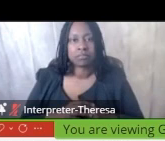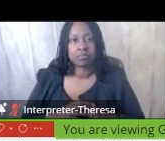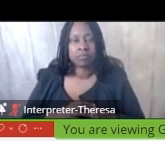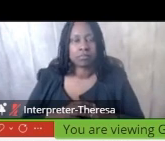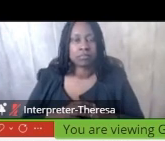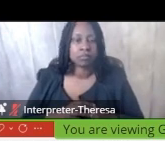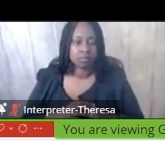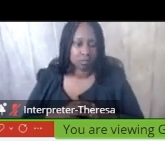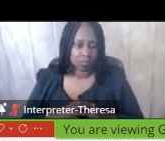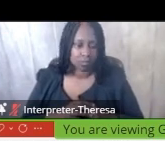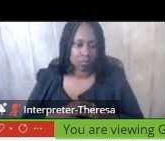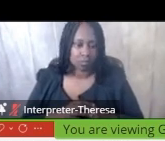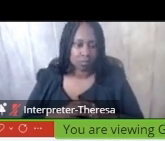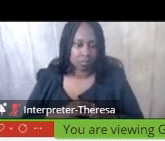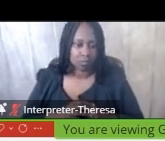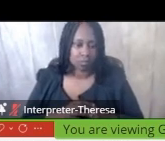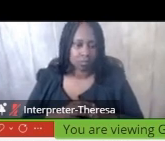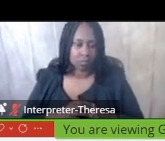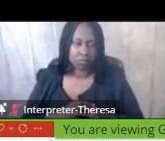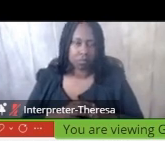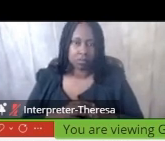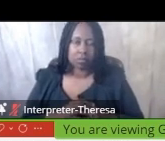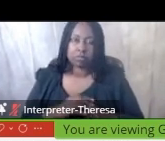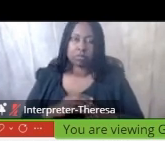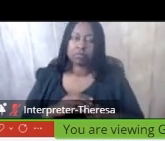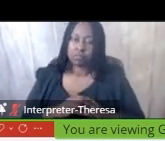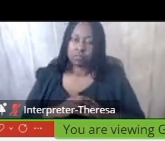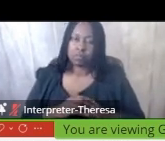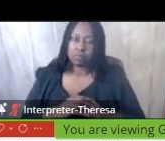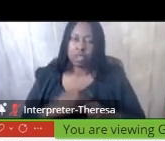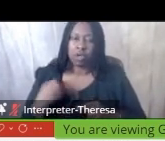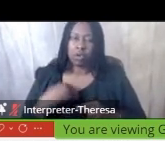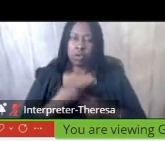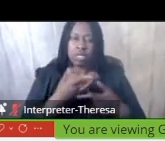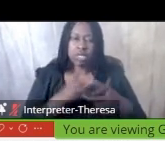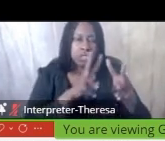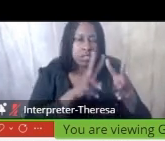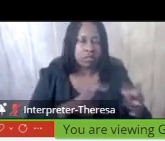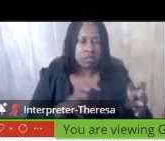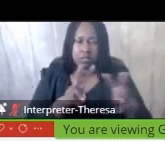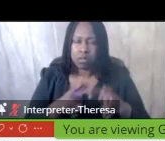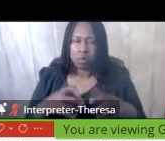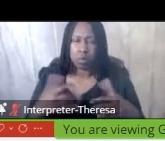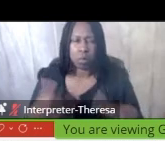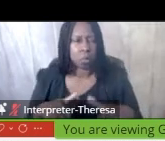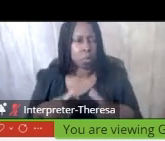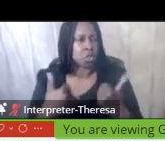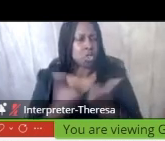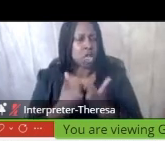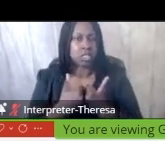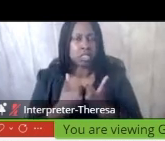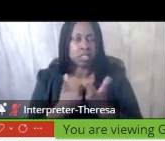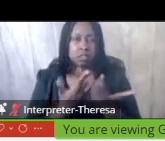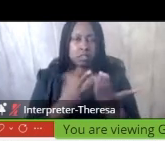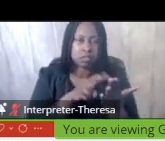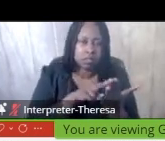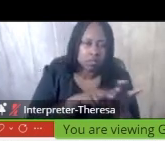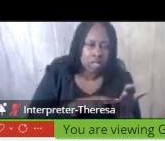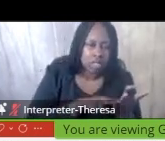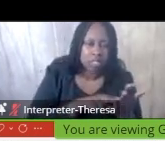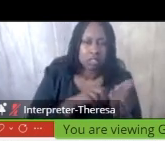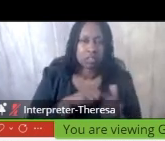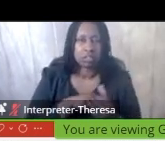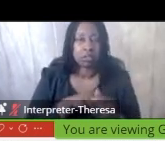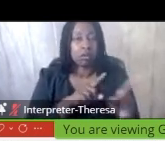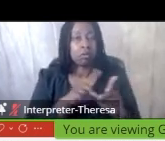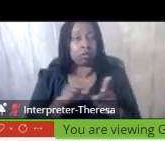engaged with really challenging insights, both in what we read, but also in what we heard from